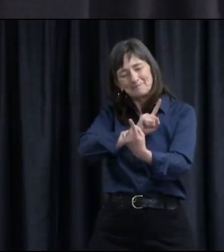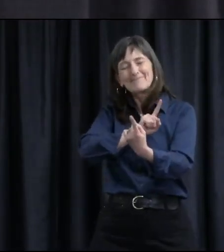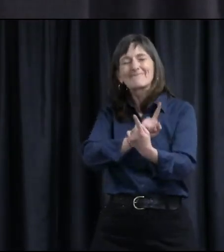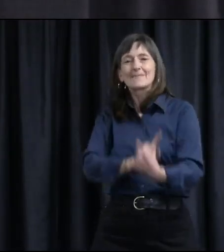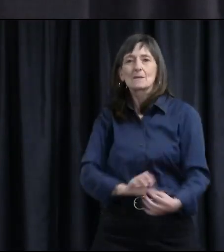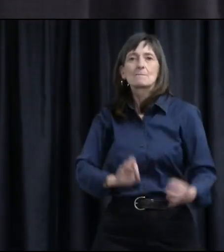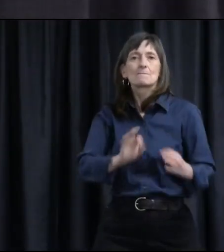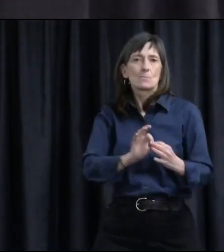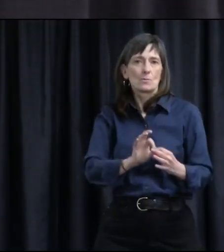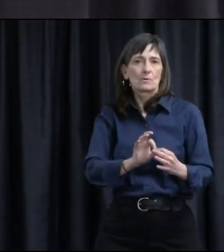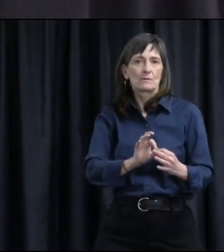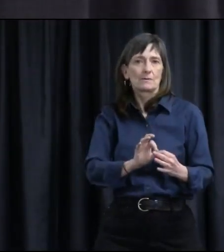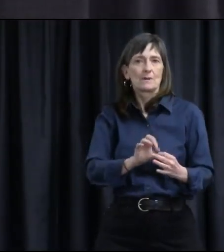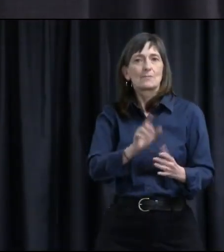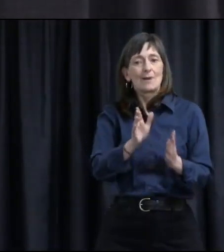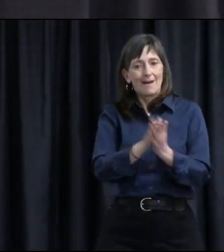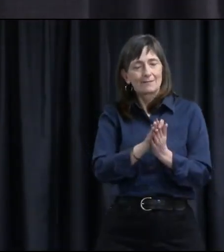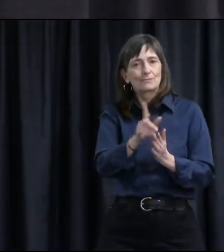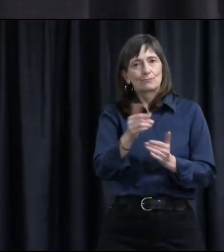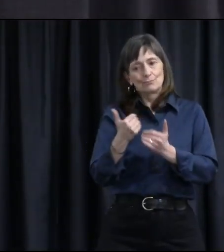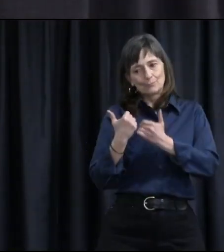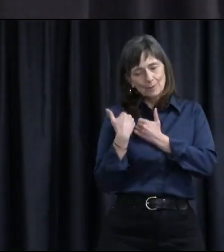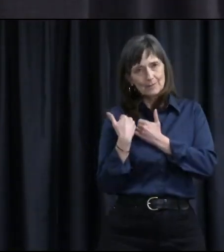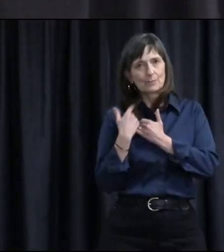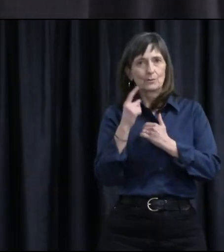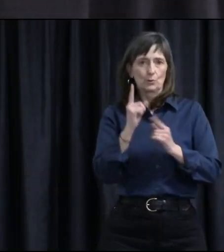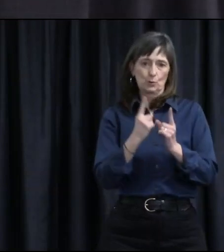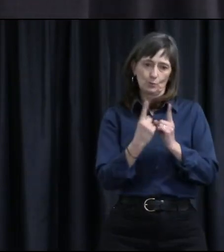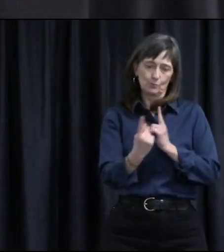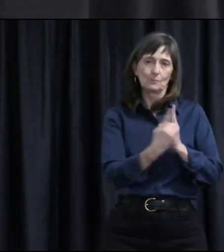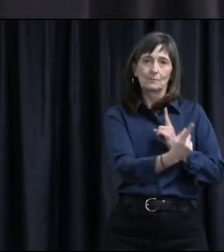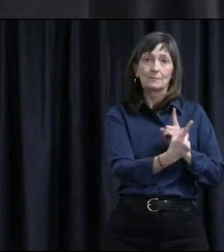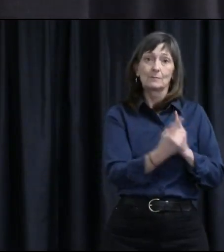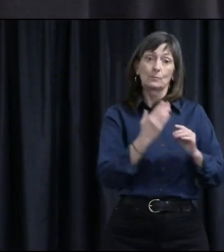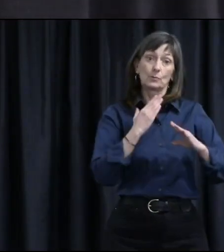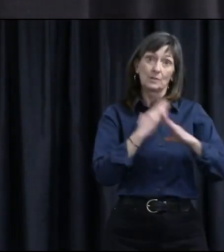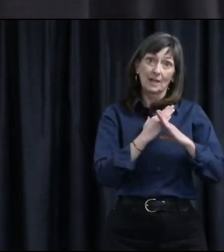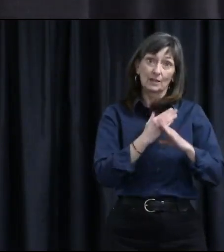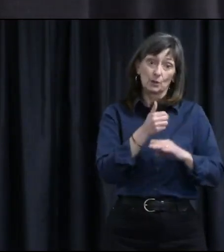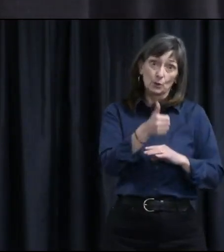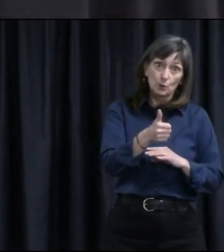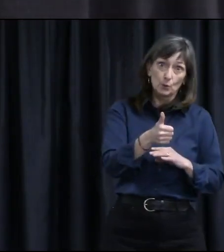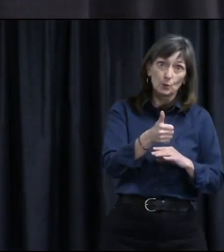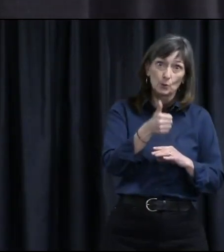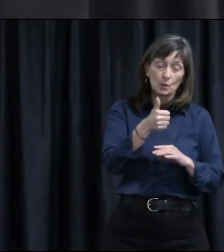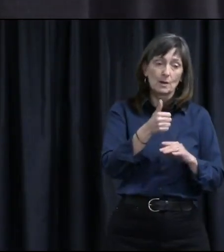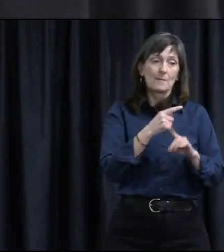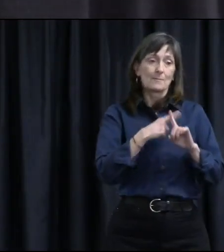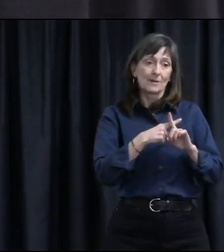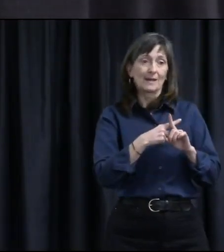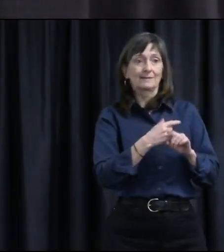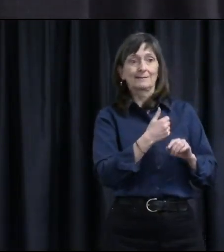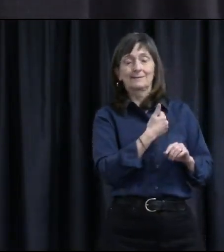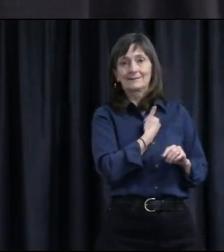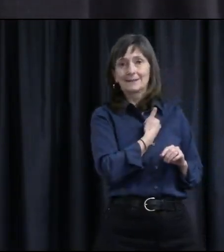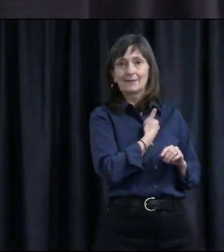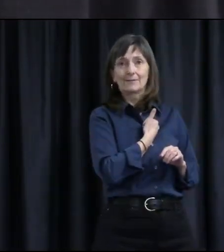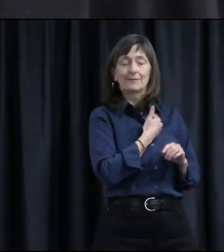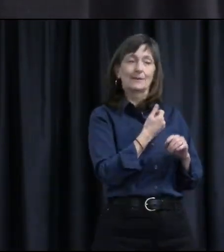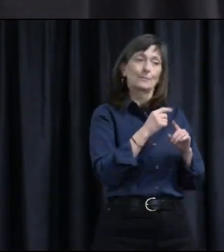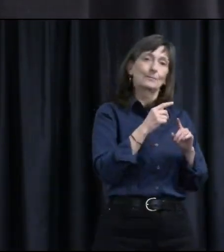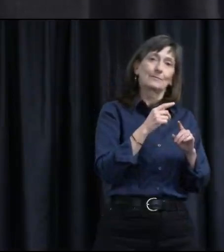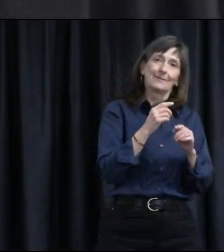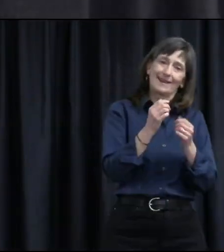a responsible thing to do. As I said, this is not only about protecting others from you, could be protecting you from others.